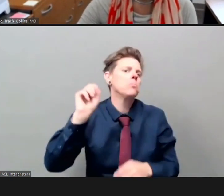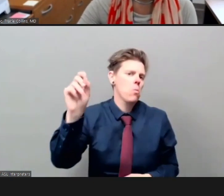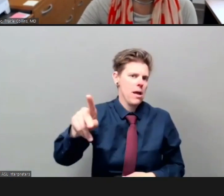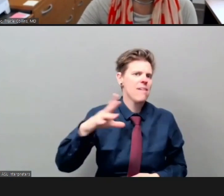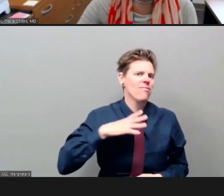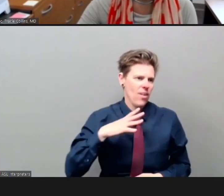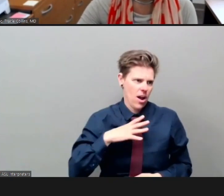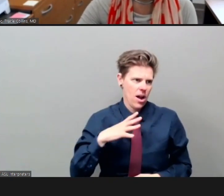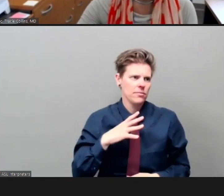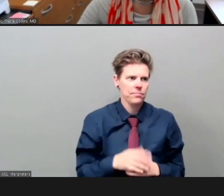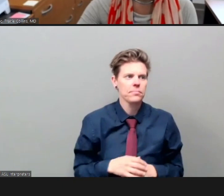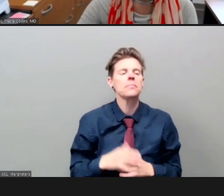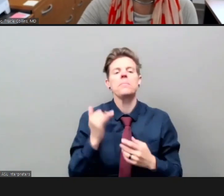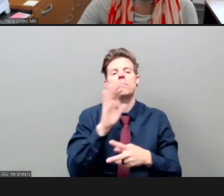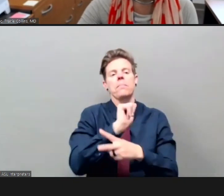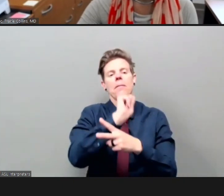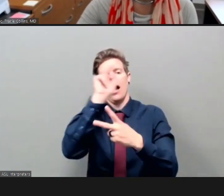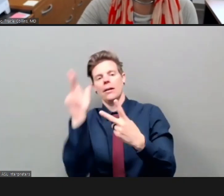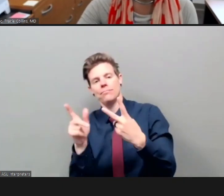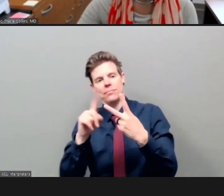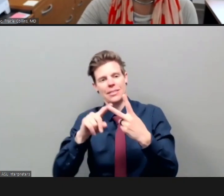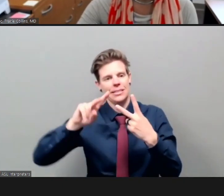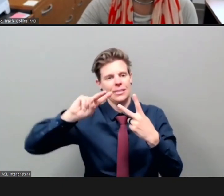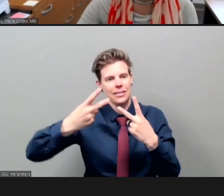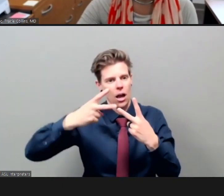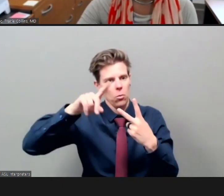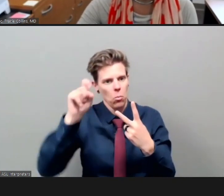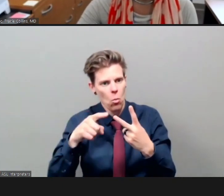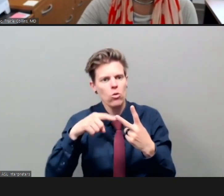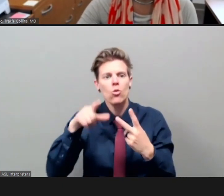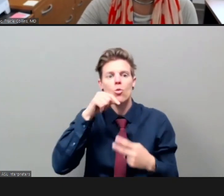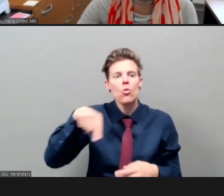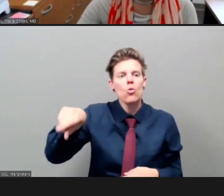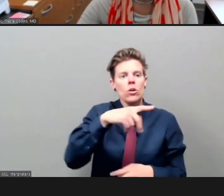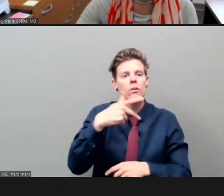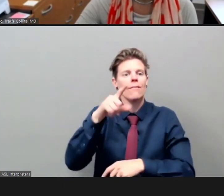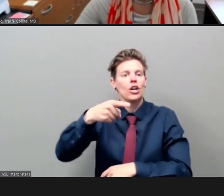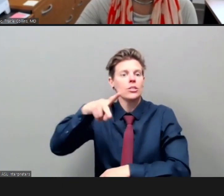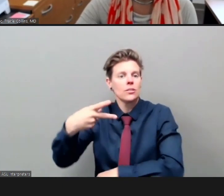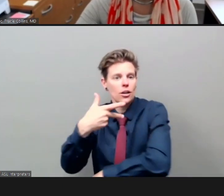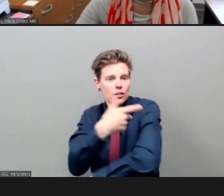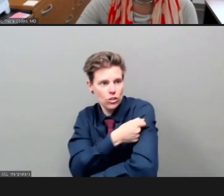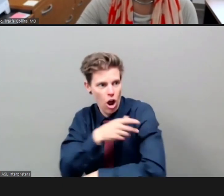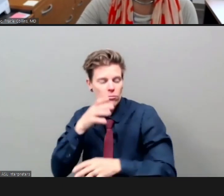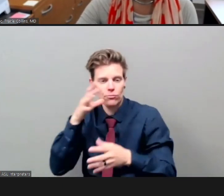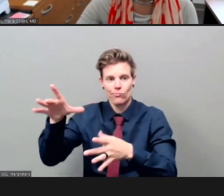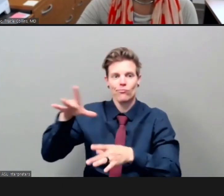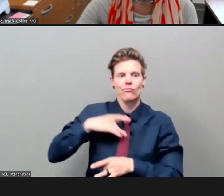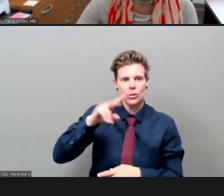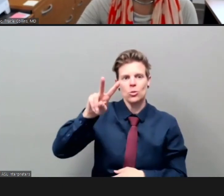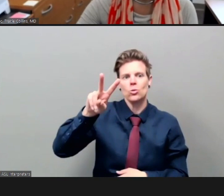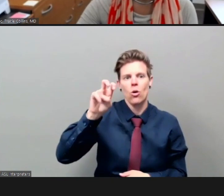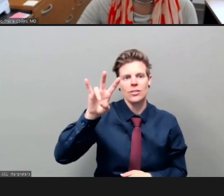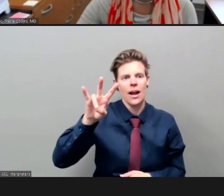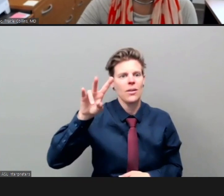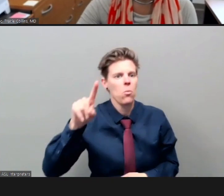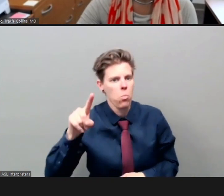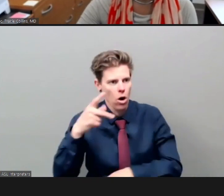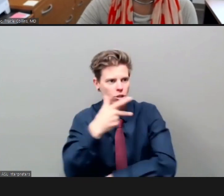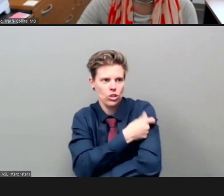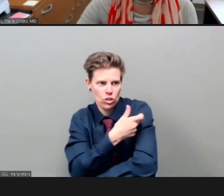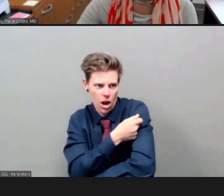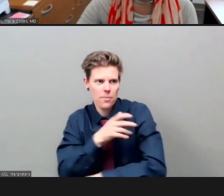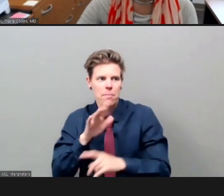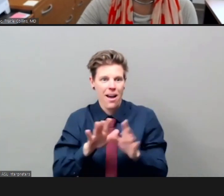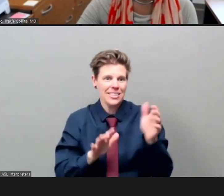breakthrough cases, Governor, as usual, is right, 271. That represents about 4 people out of every 10,000